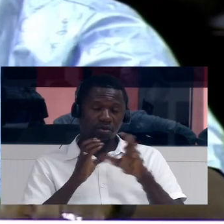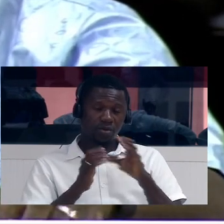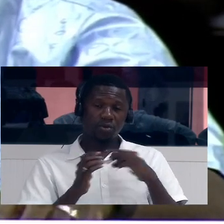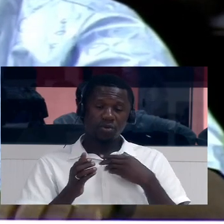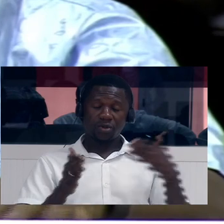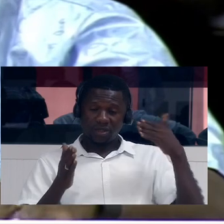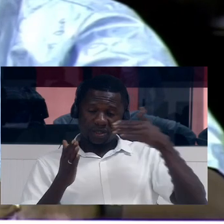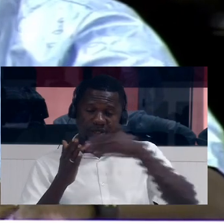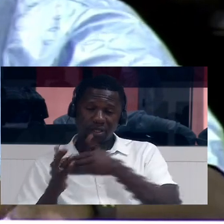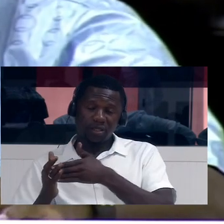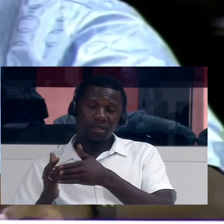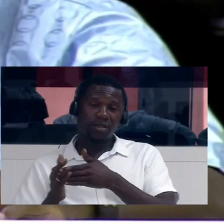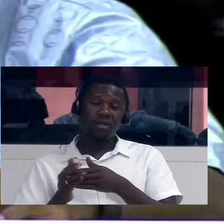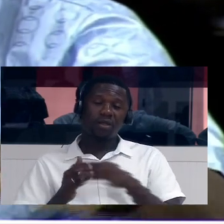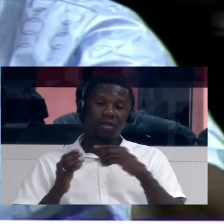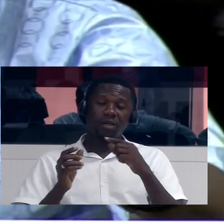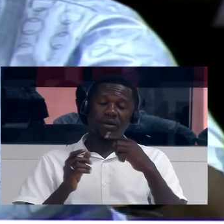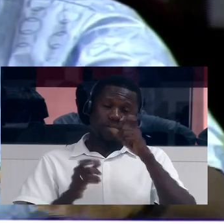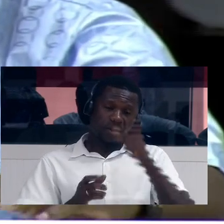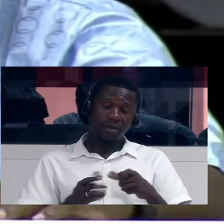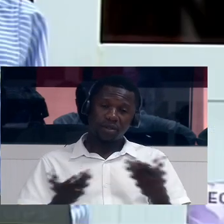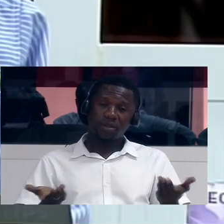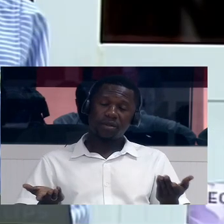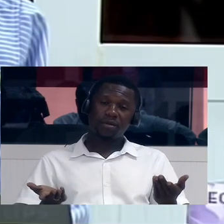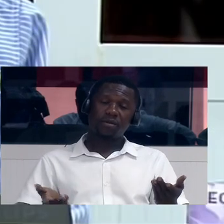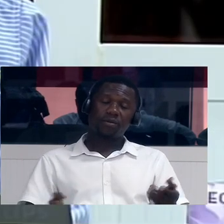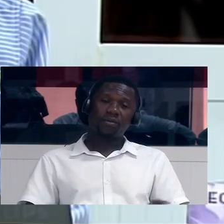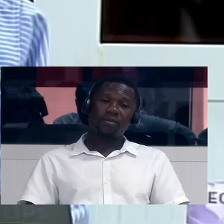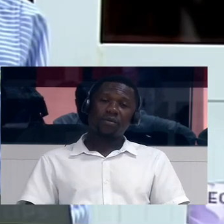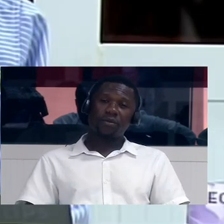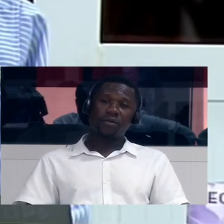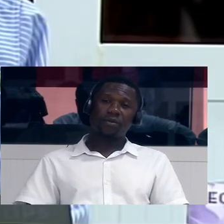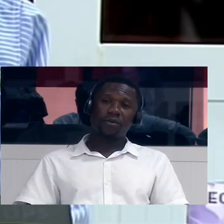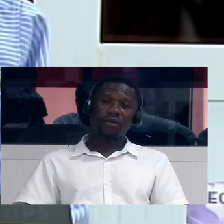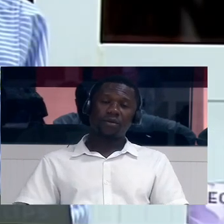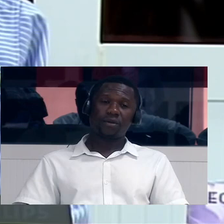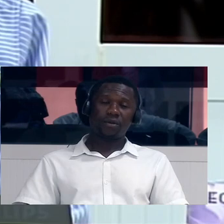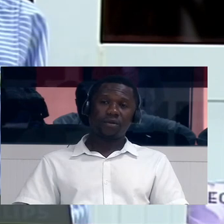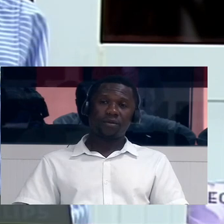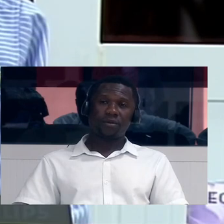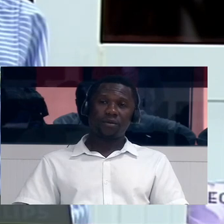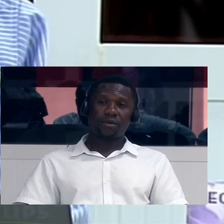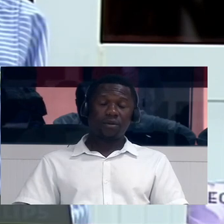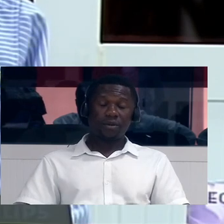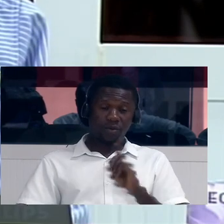the intended or designated officer? In the light of what is happening now, it is very clear that something was not right.